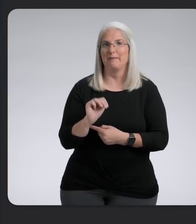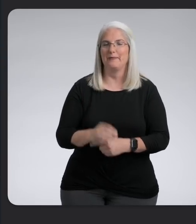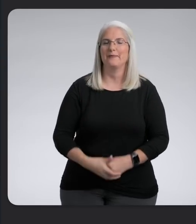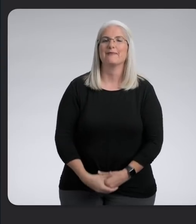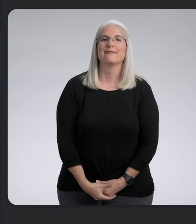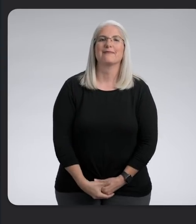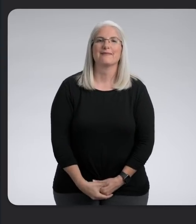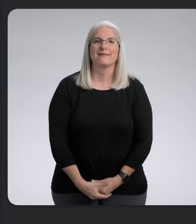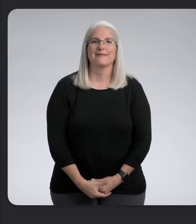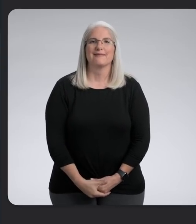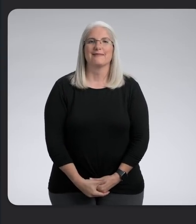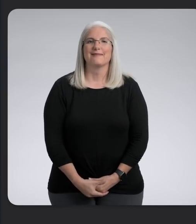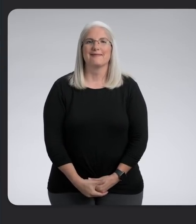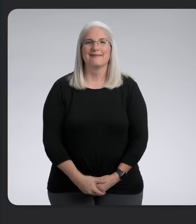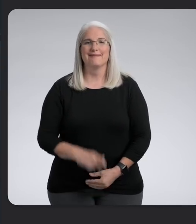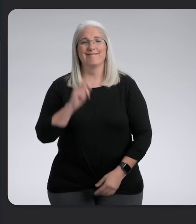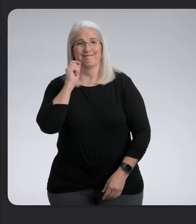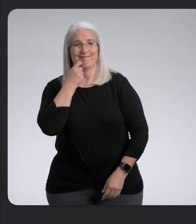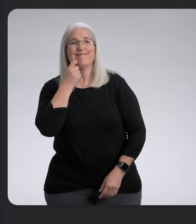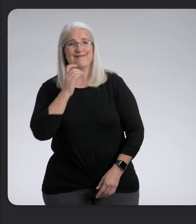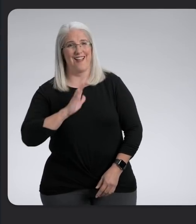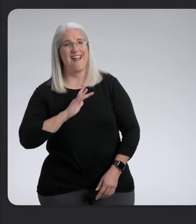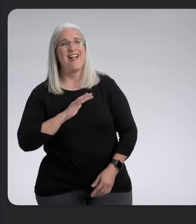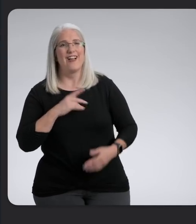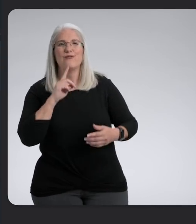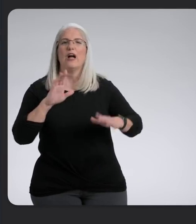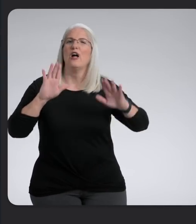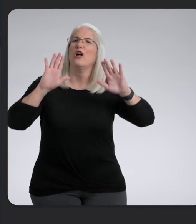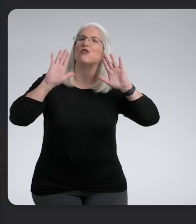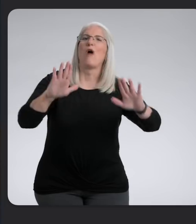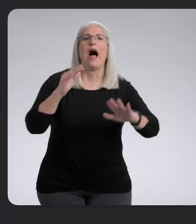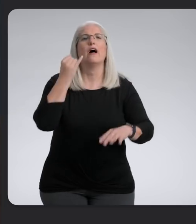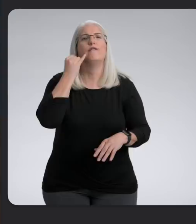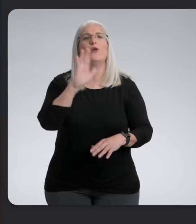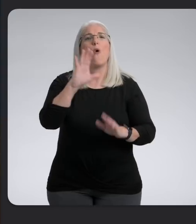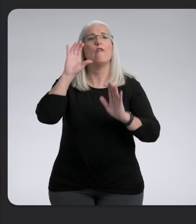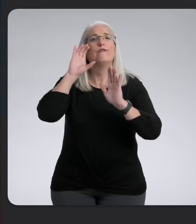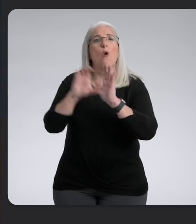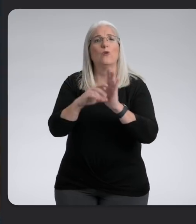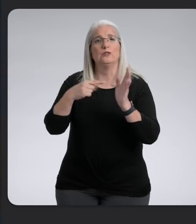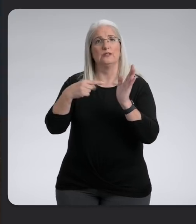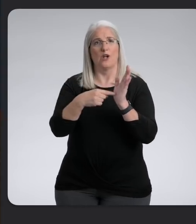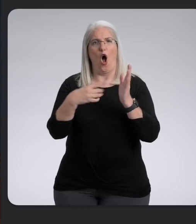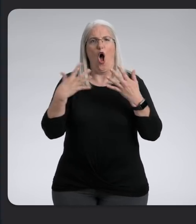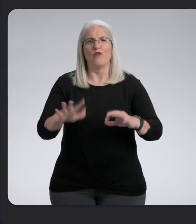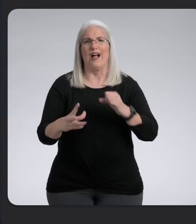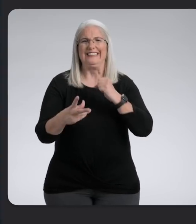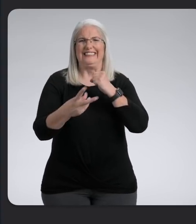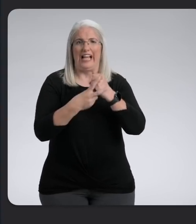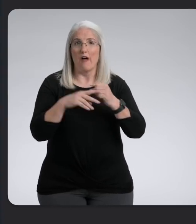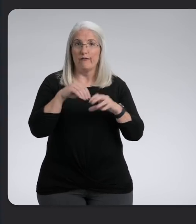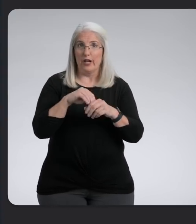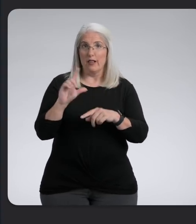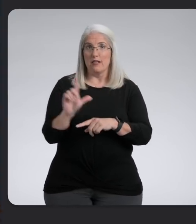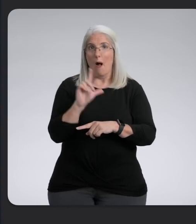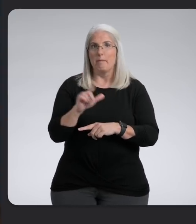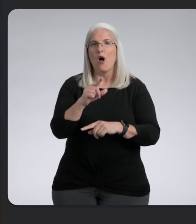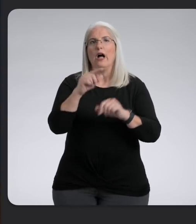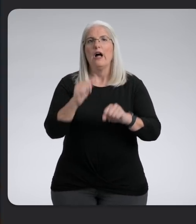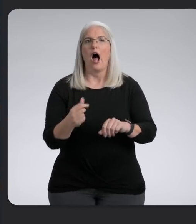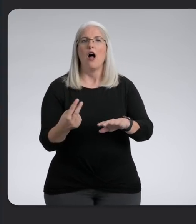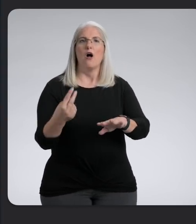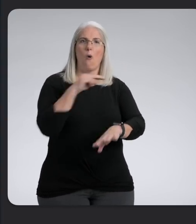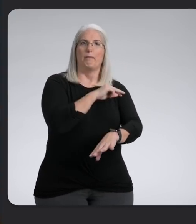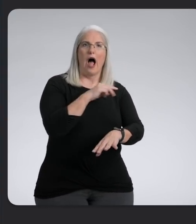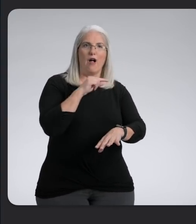that? And this is great for photos already in your photo library. Here's a photo of a friend. You may